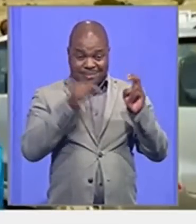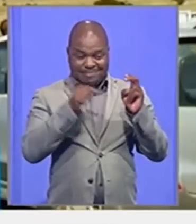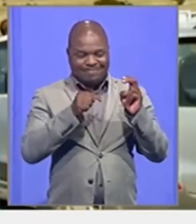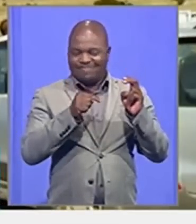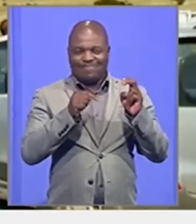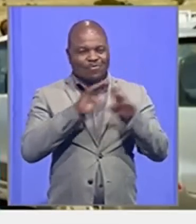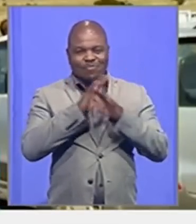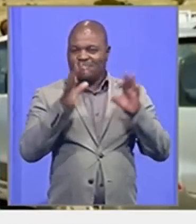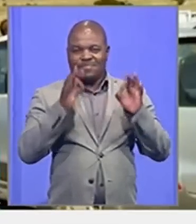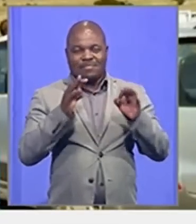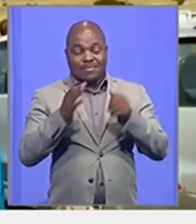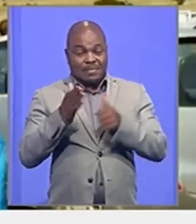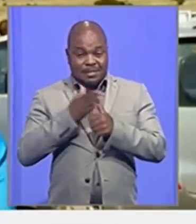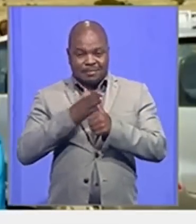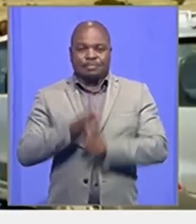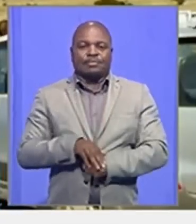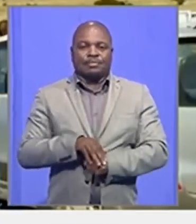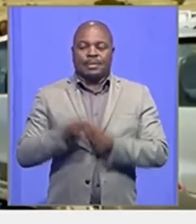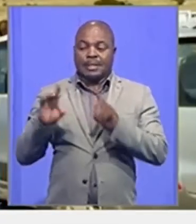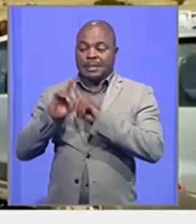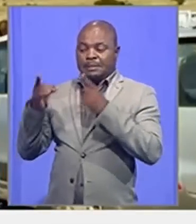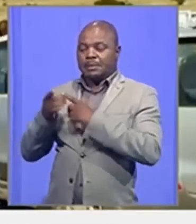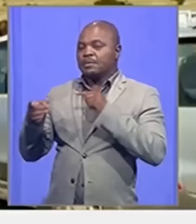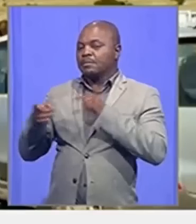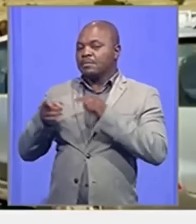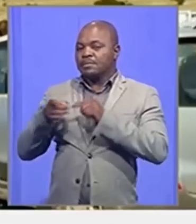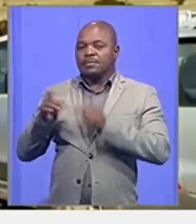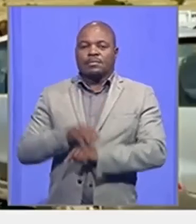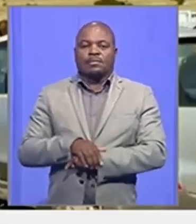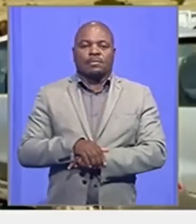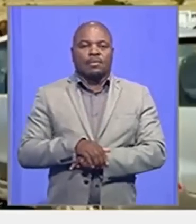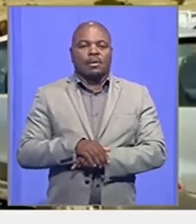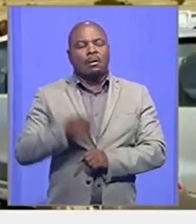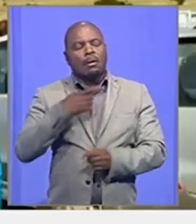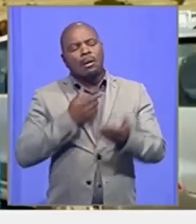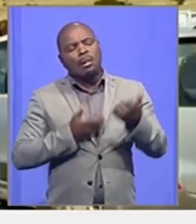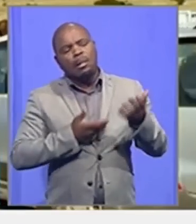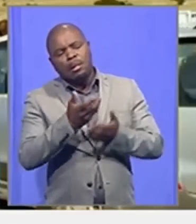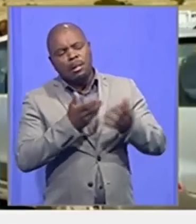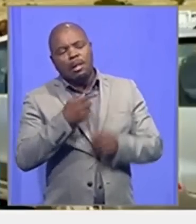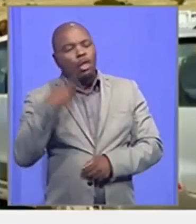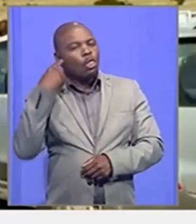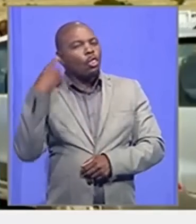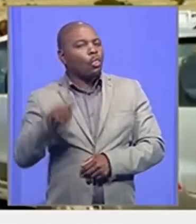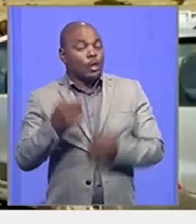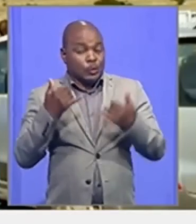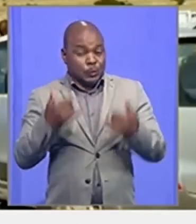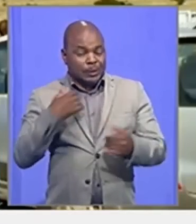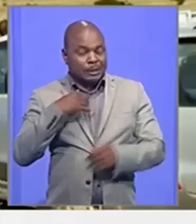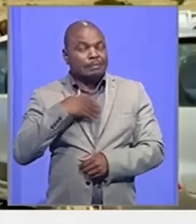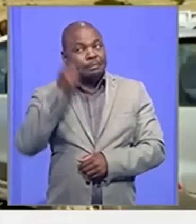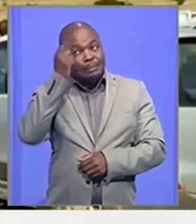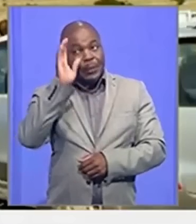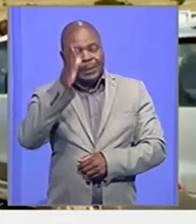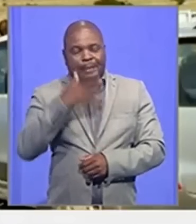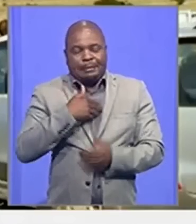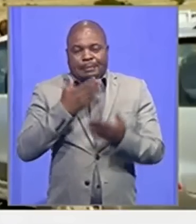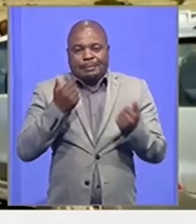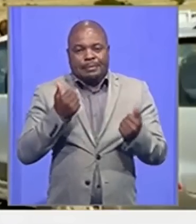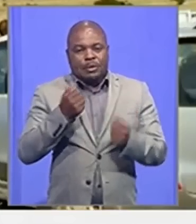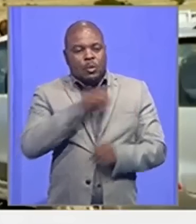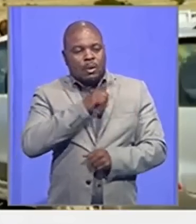so ba department re bolelana wa ba a ba rekwe a ke tse gore bommotha ba ta bulega tsebe na go